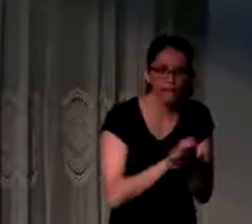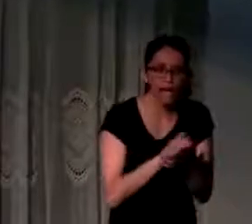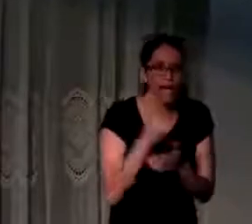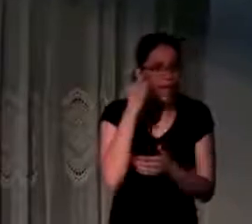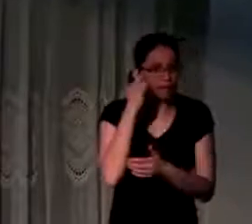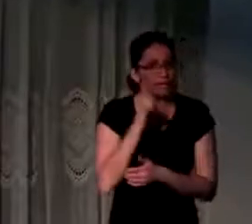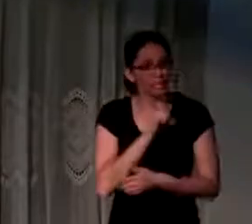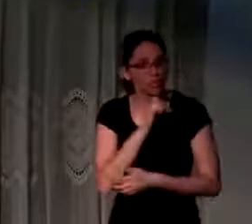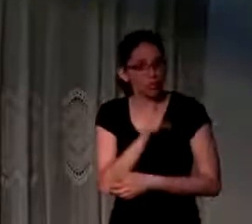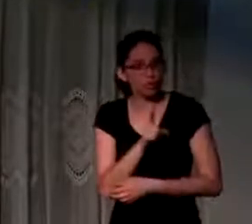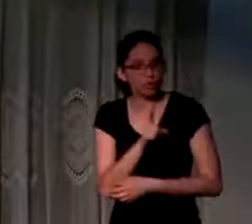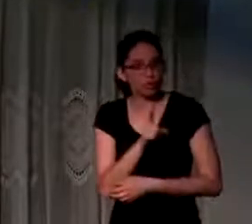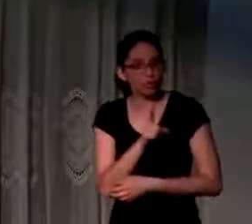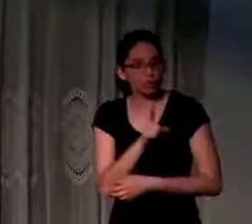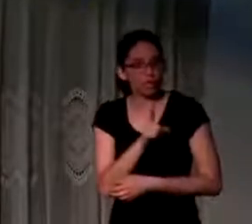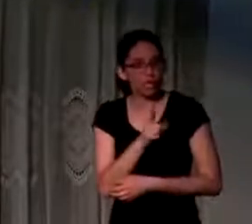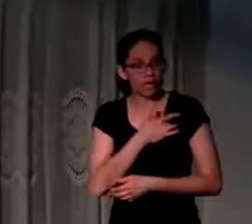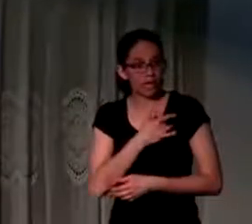And then I was afraid.